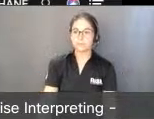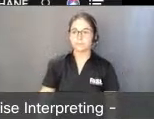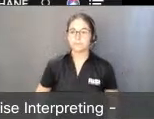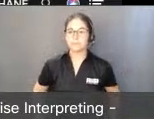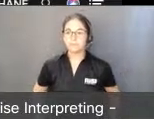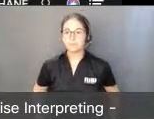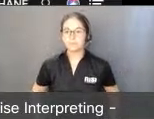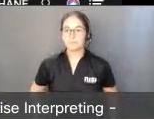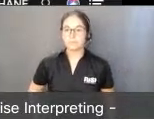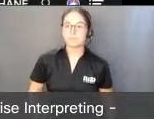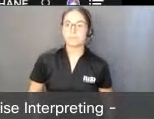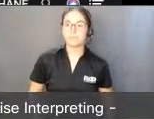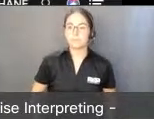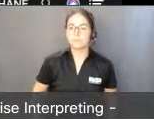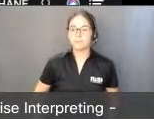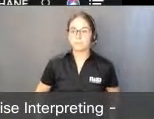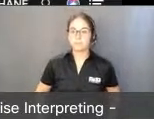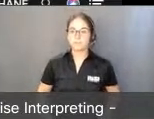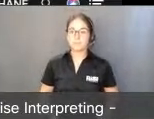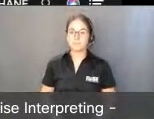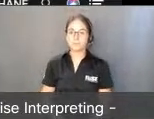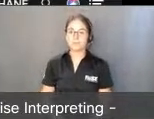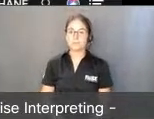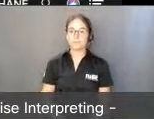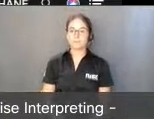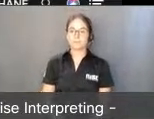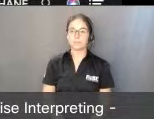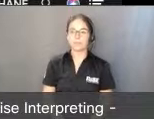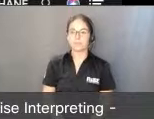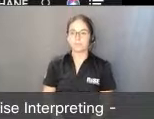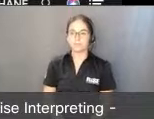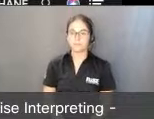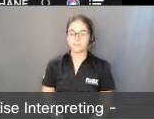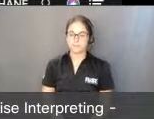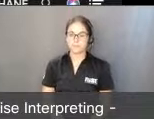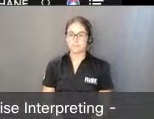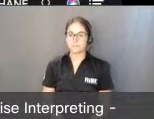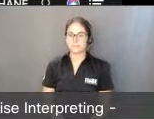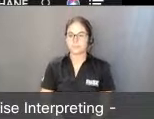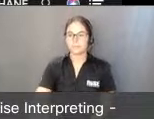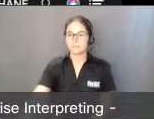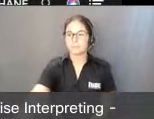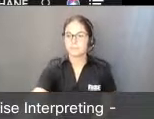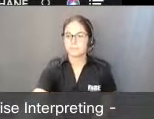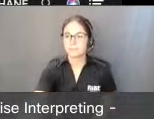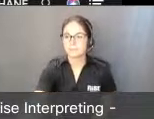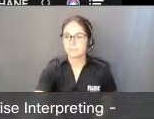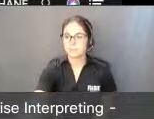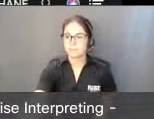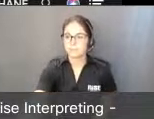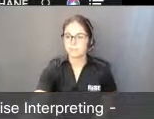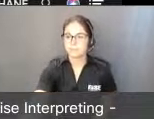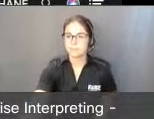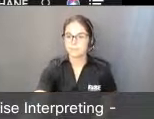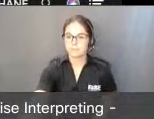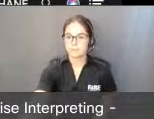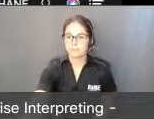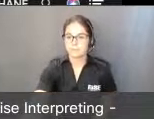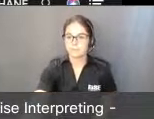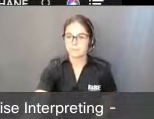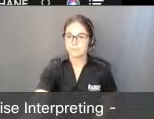having the interpreter. She mentioned, oh, at times the name tag was, or the name was in blocking some of the time.